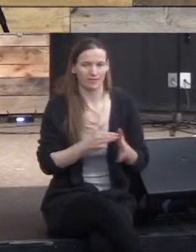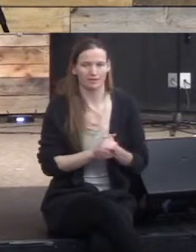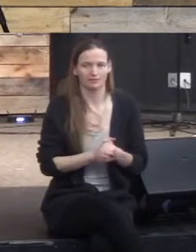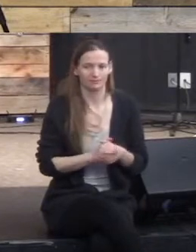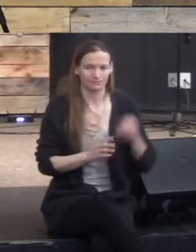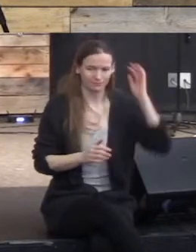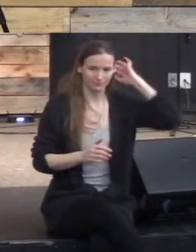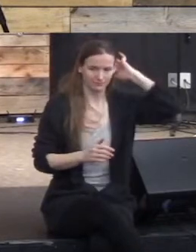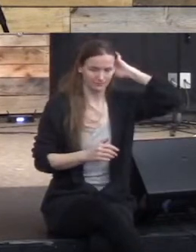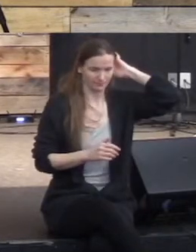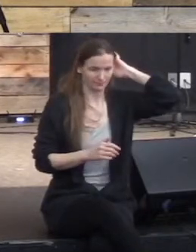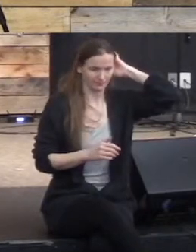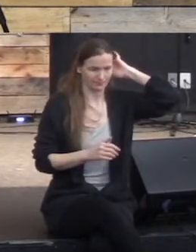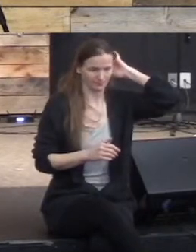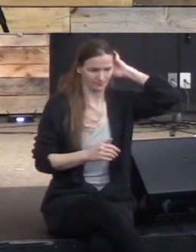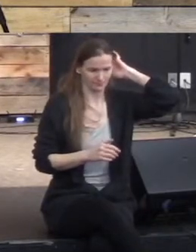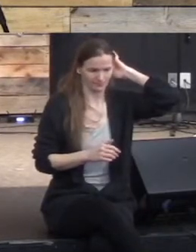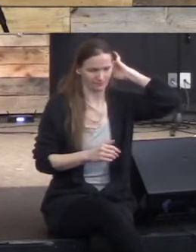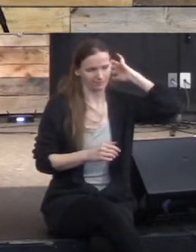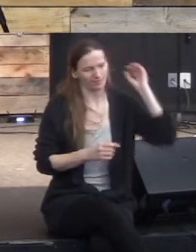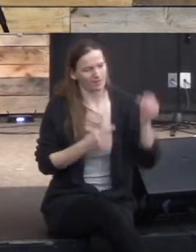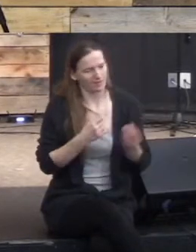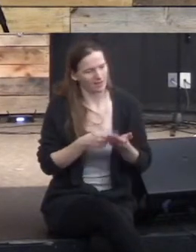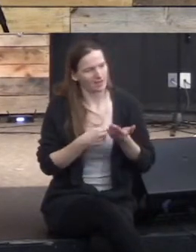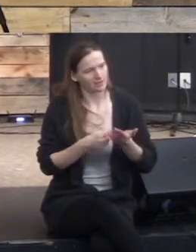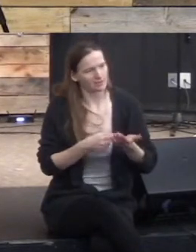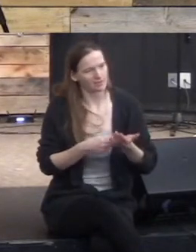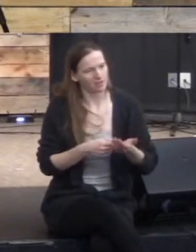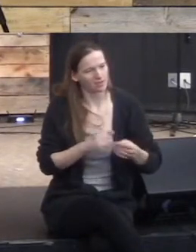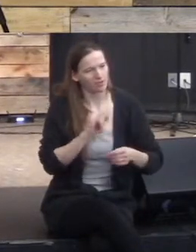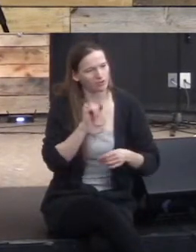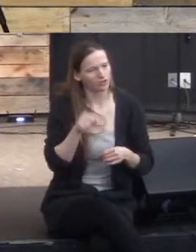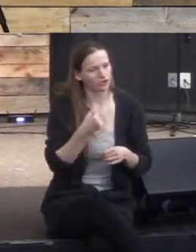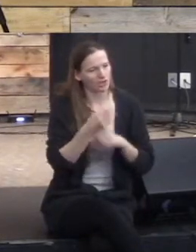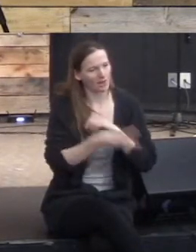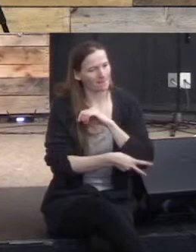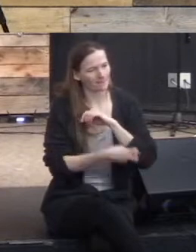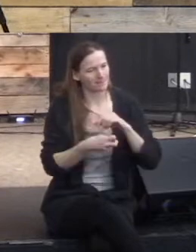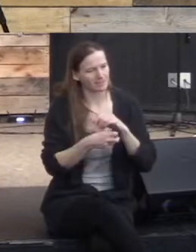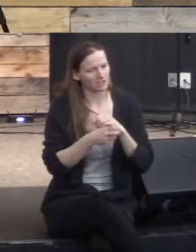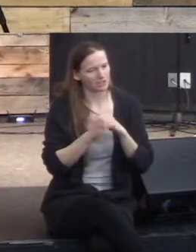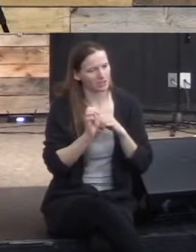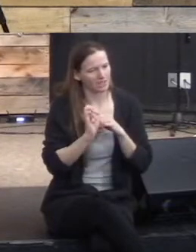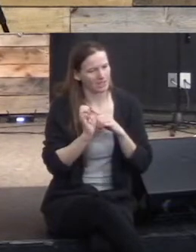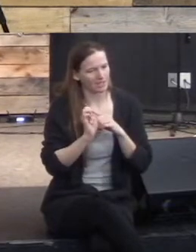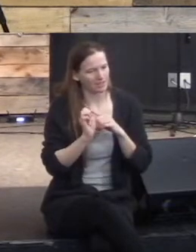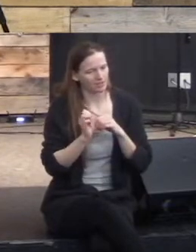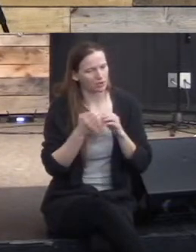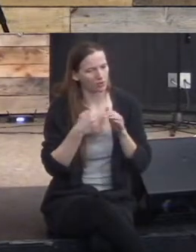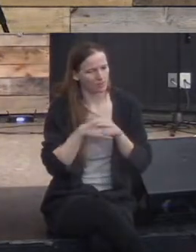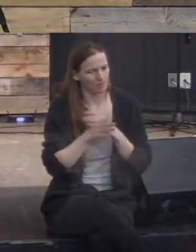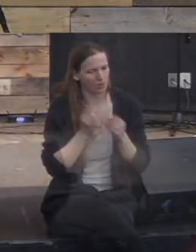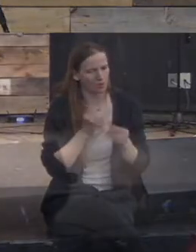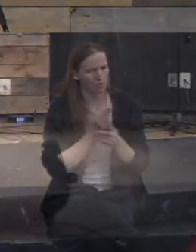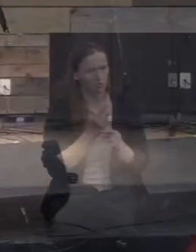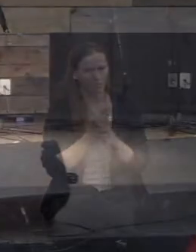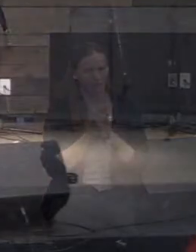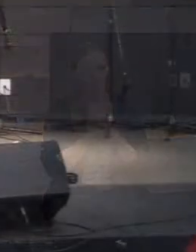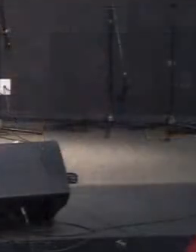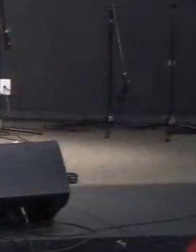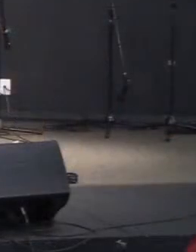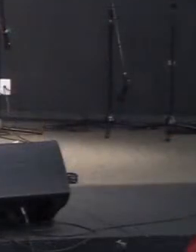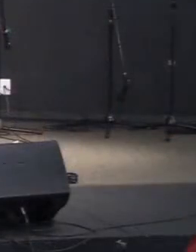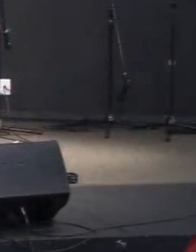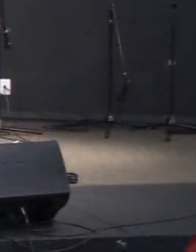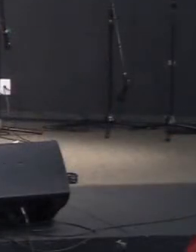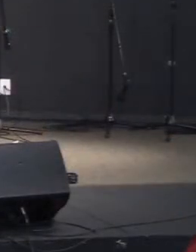I talk about how Jacob steals Esau's birthright, but there's a part of this story that I want to focus on. It says